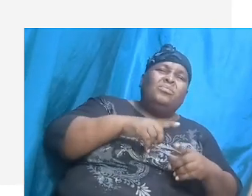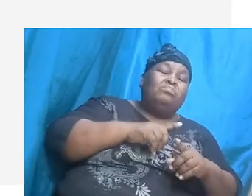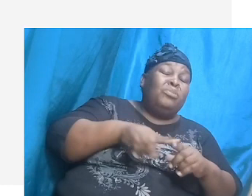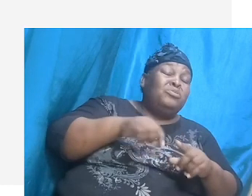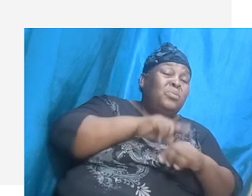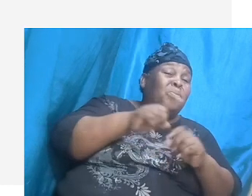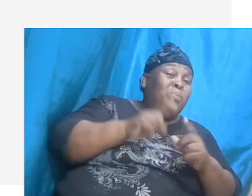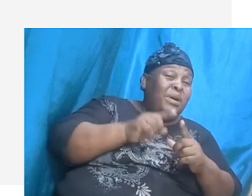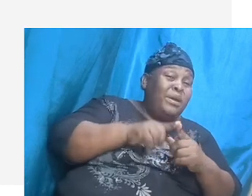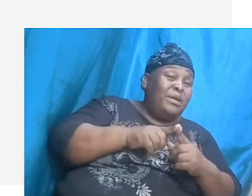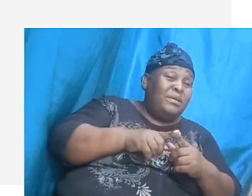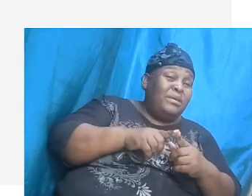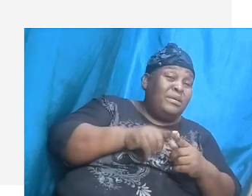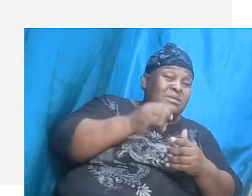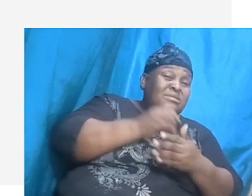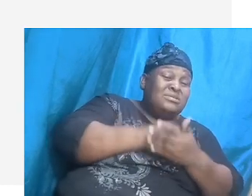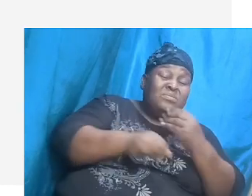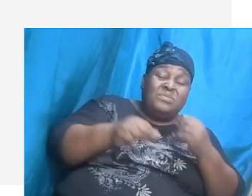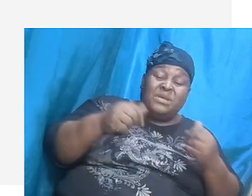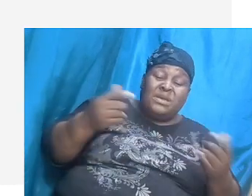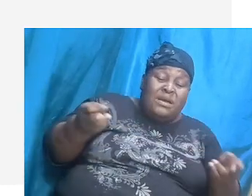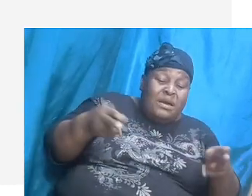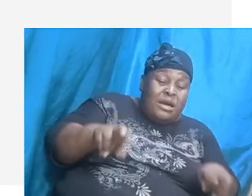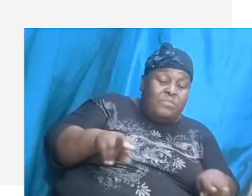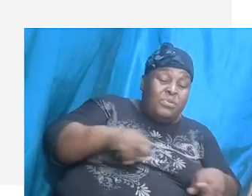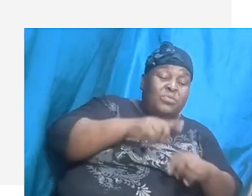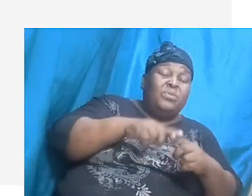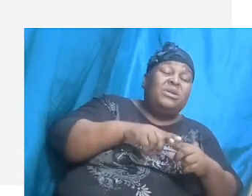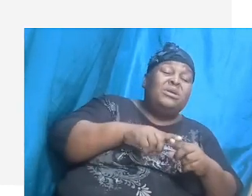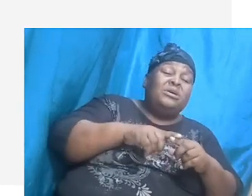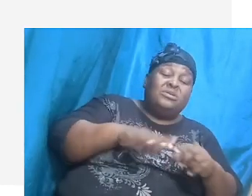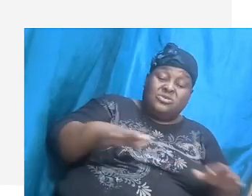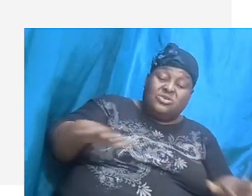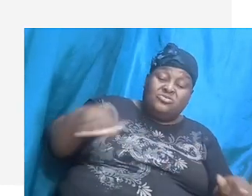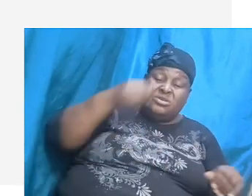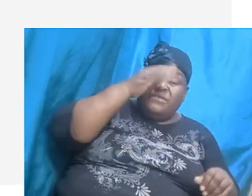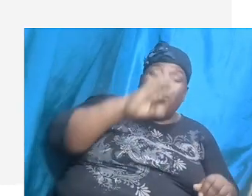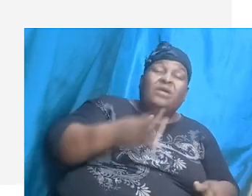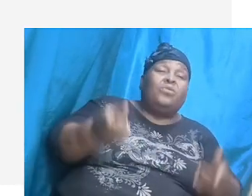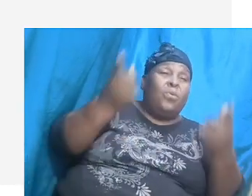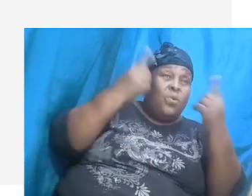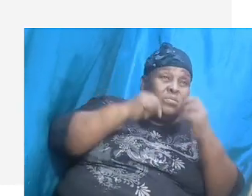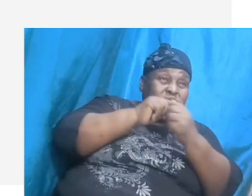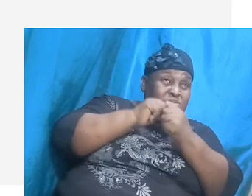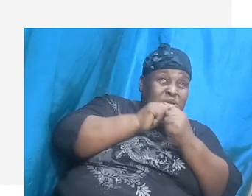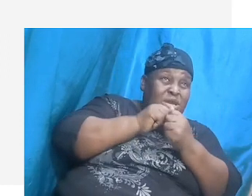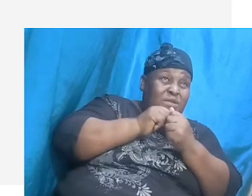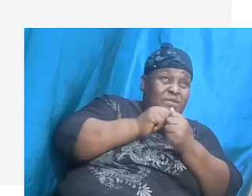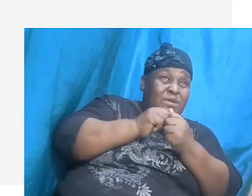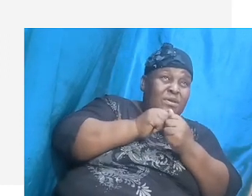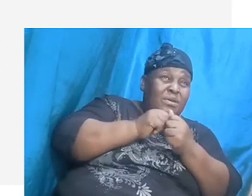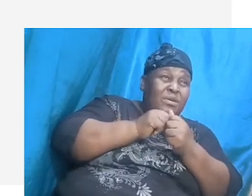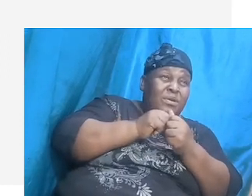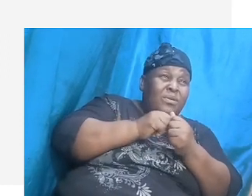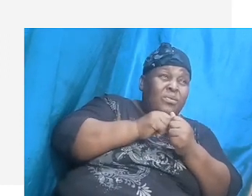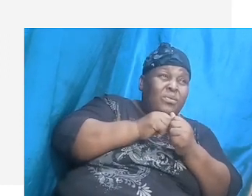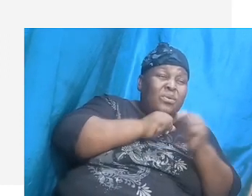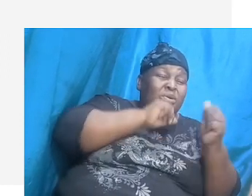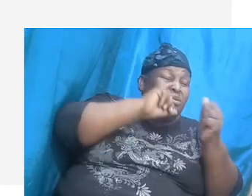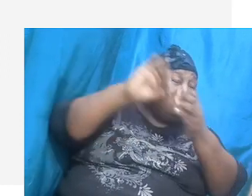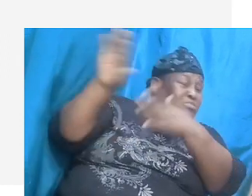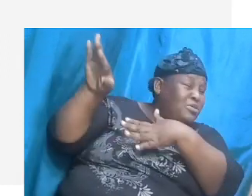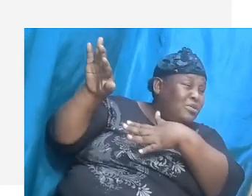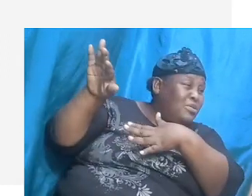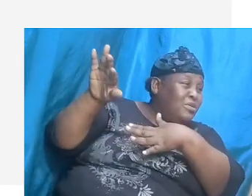There is something that happens, amen, when the child of God comes together and decides, look here, we're going to put aside some of the isms and the schisms and some of the